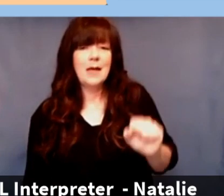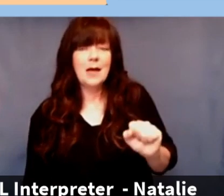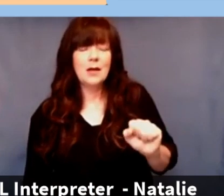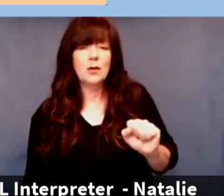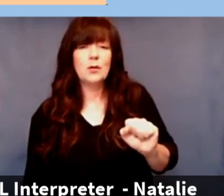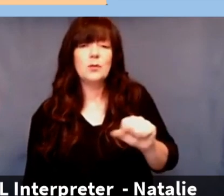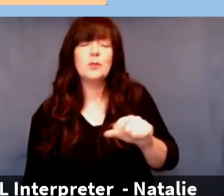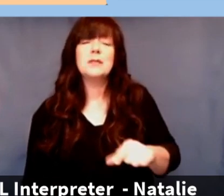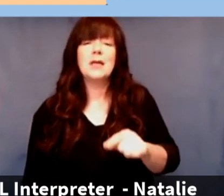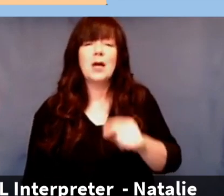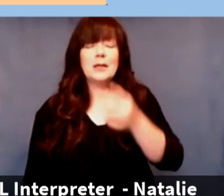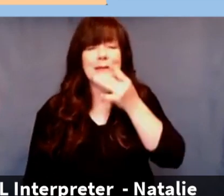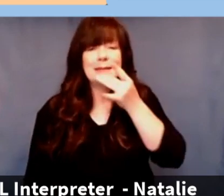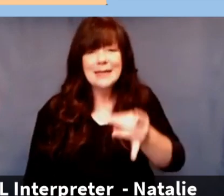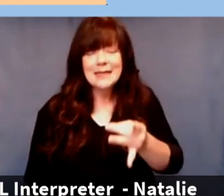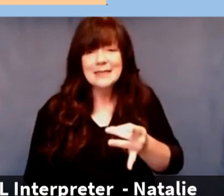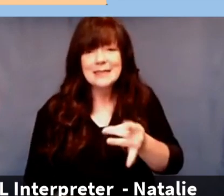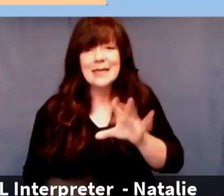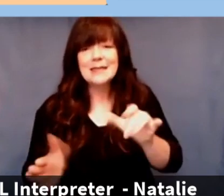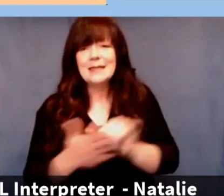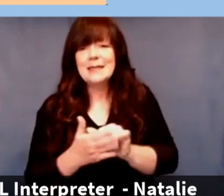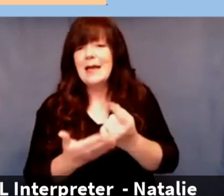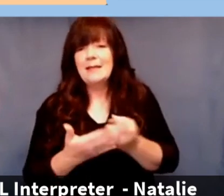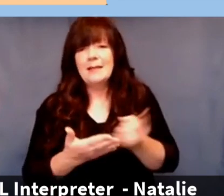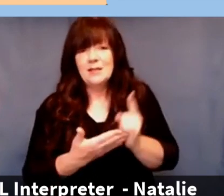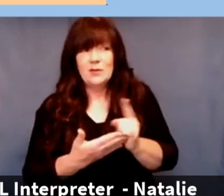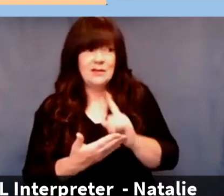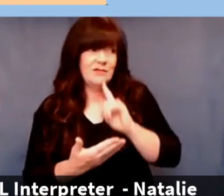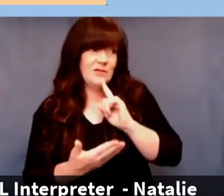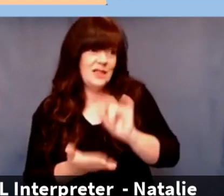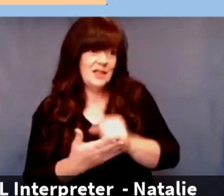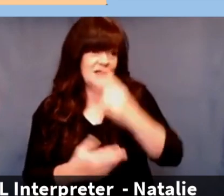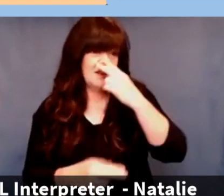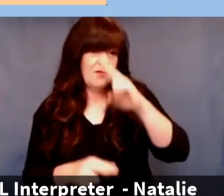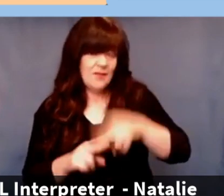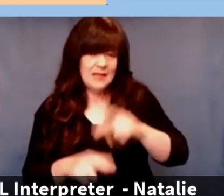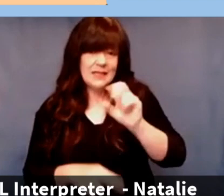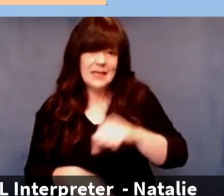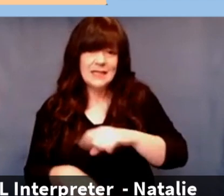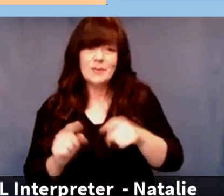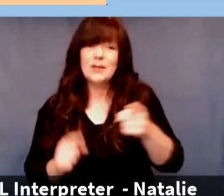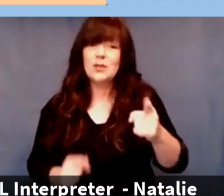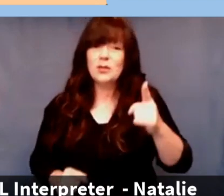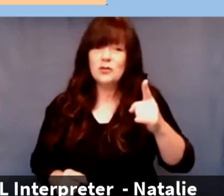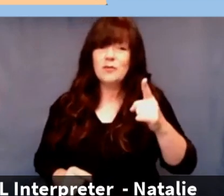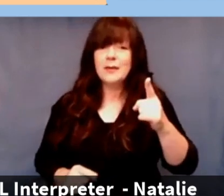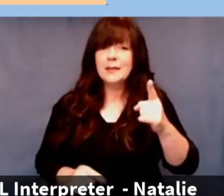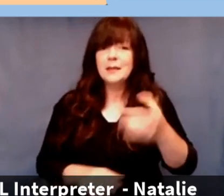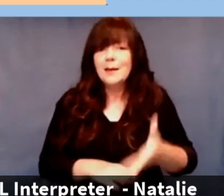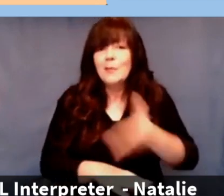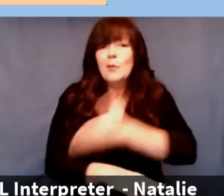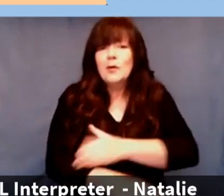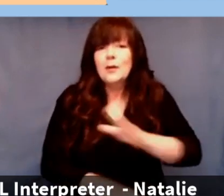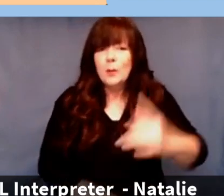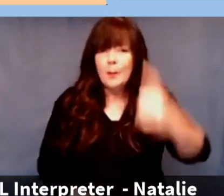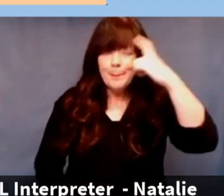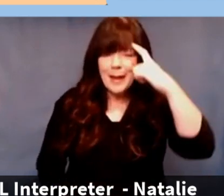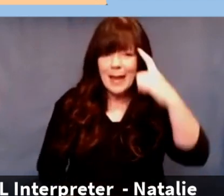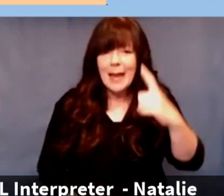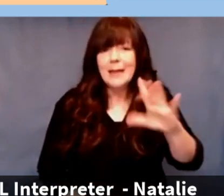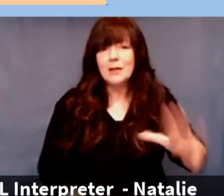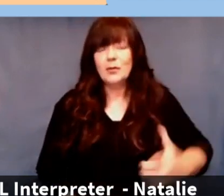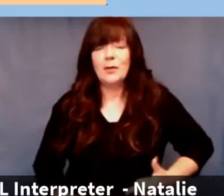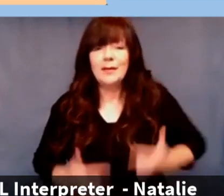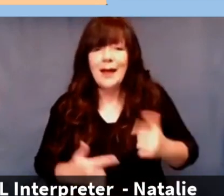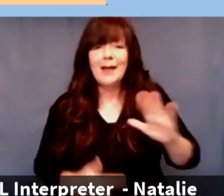did, like last week. And it's just, that's been really, really fun, but you've been like improving your mind and your life and your